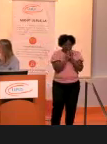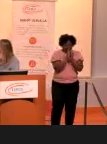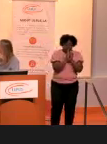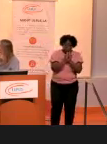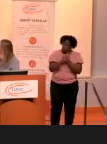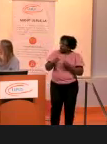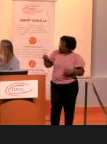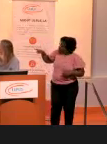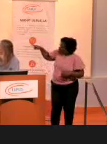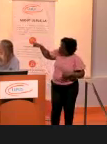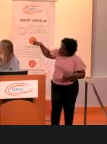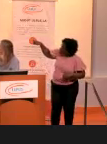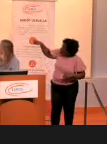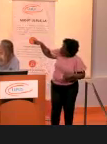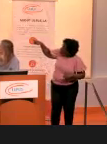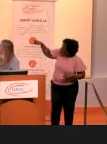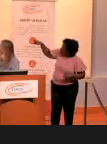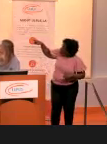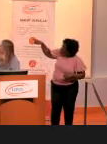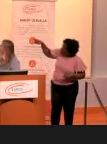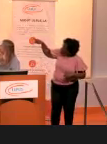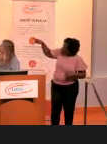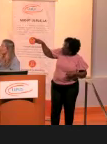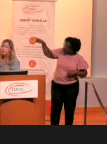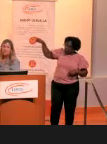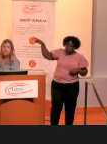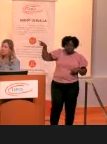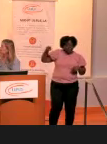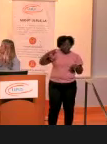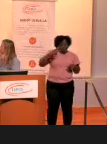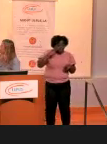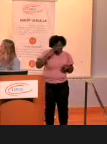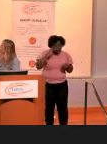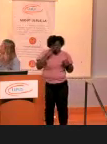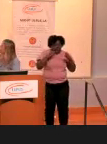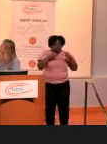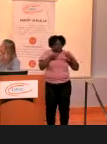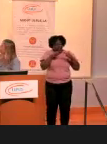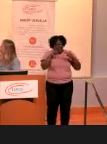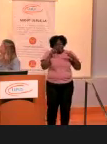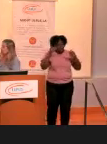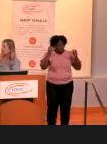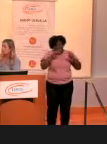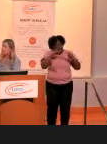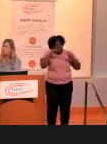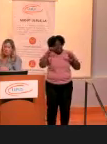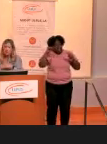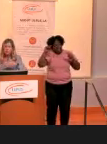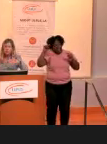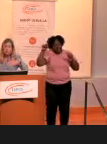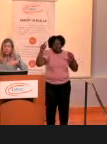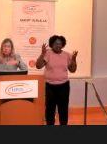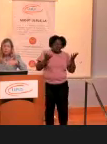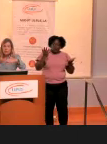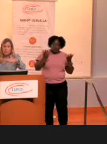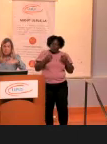difference. So these aren't effects that you can see right away. And I think that's important to know,